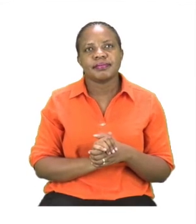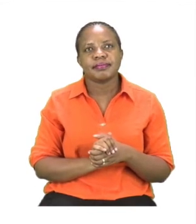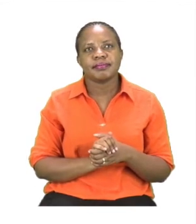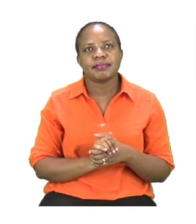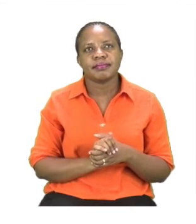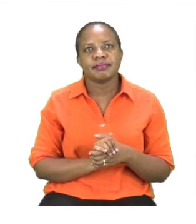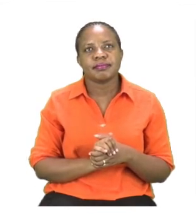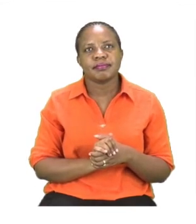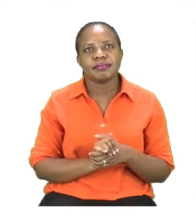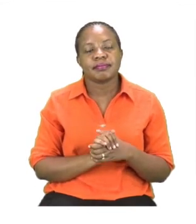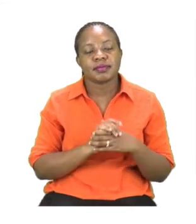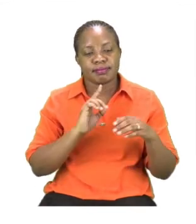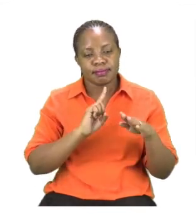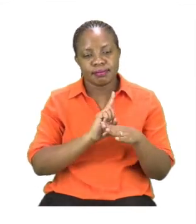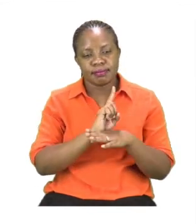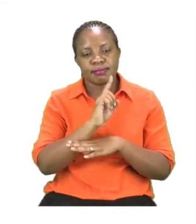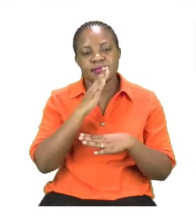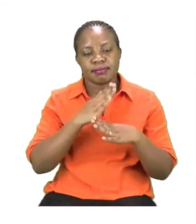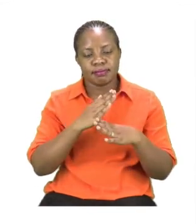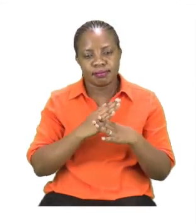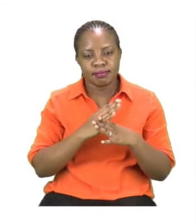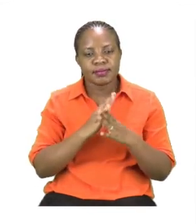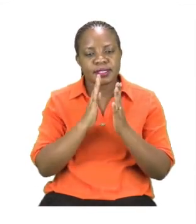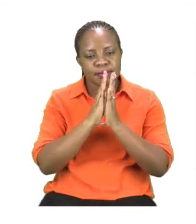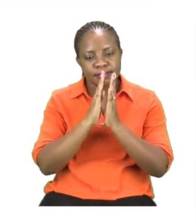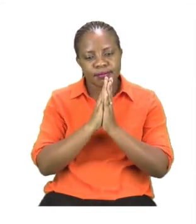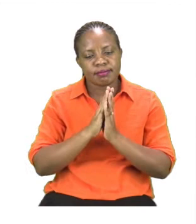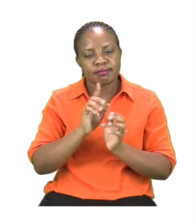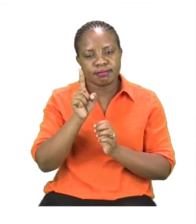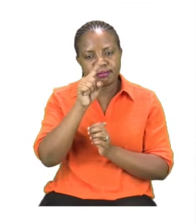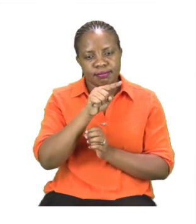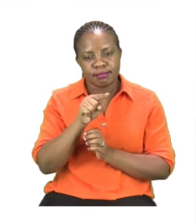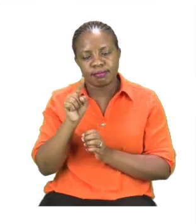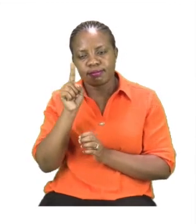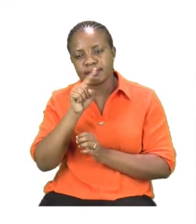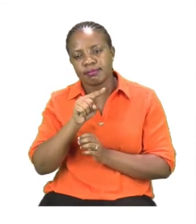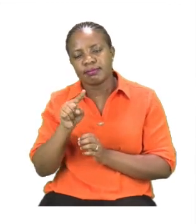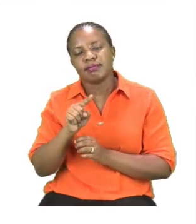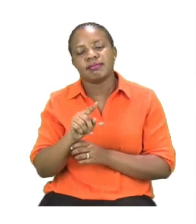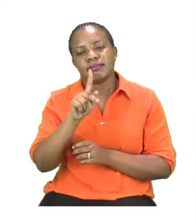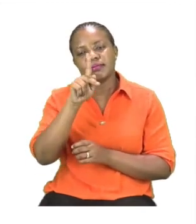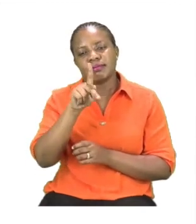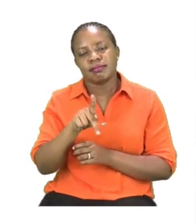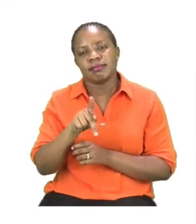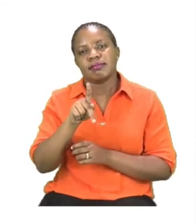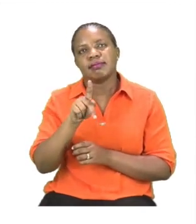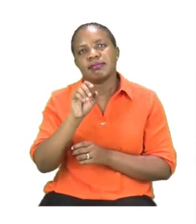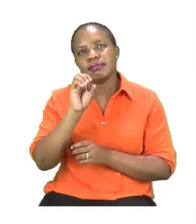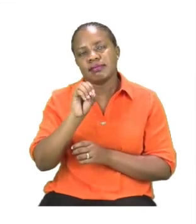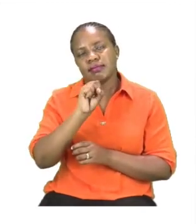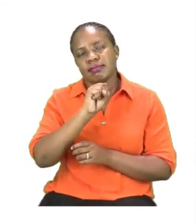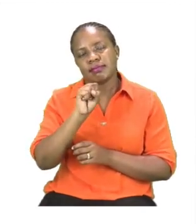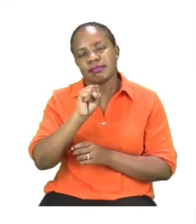the possessive pronouns. Now remember, a possessive pronoun shows ownership, what